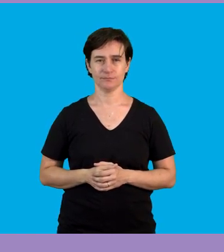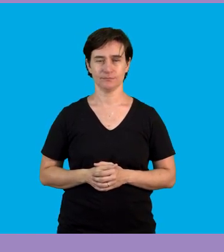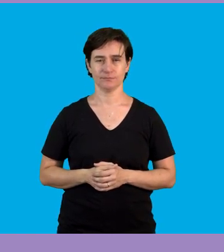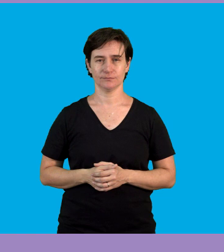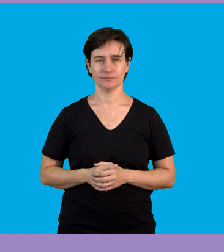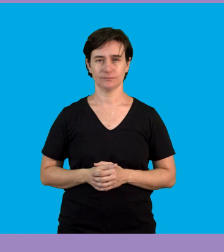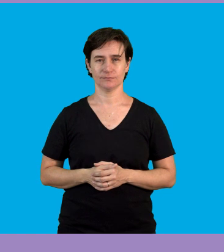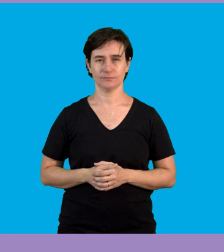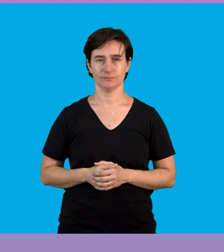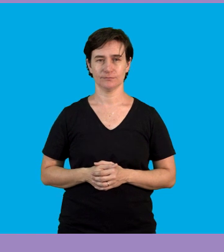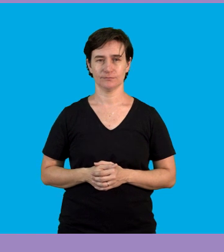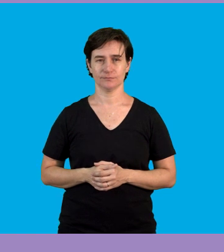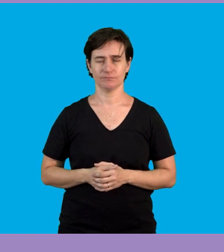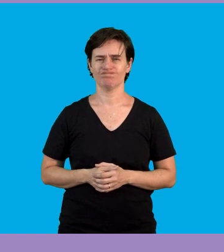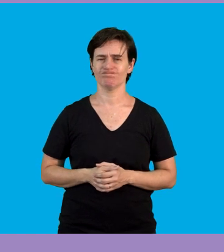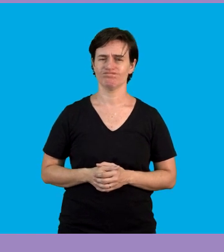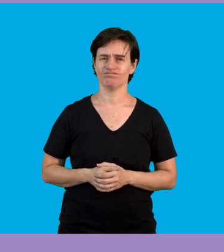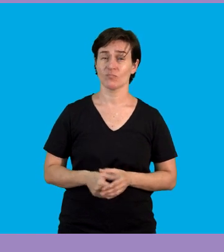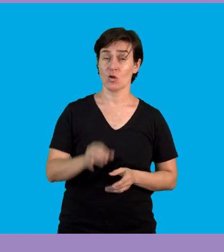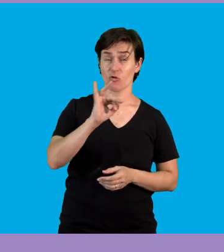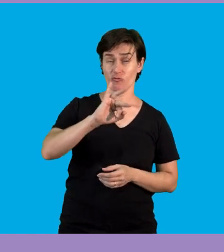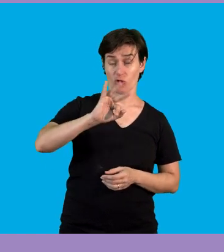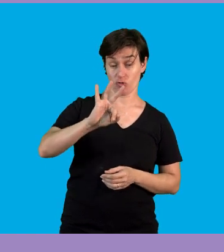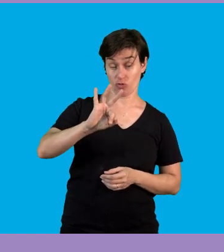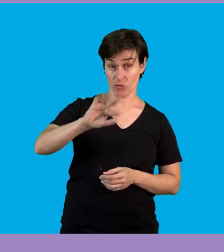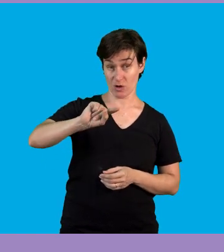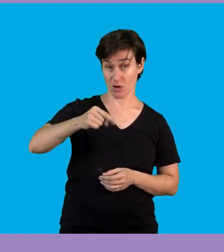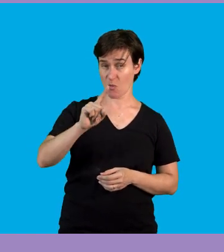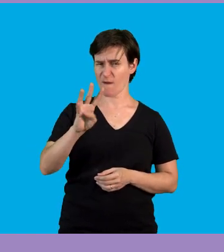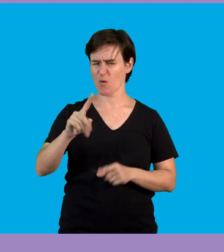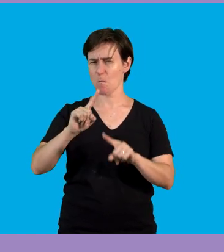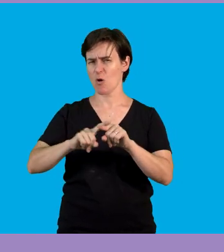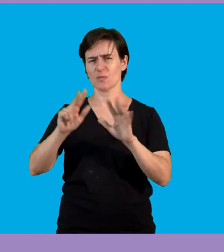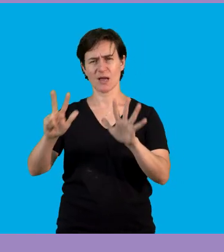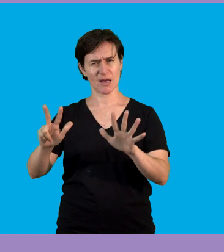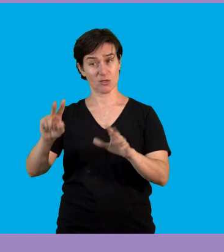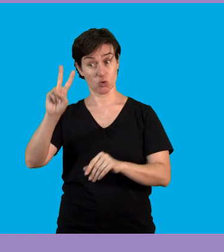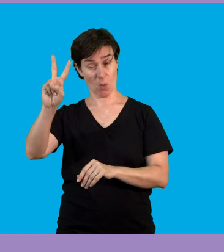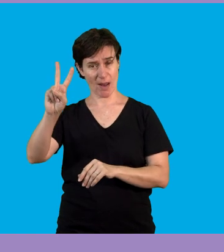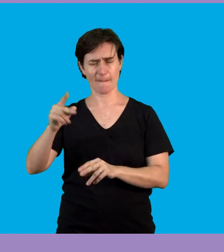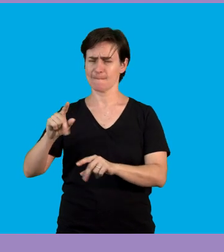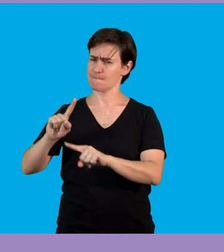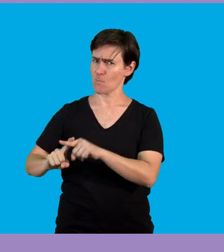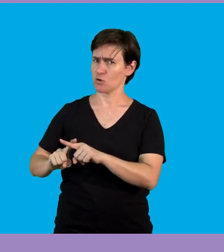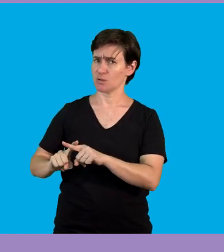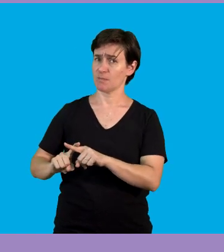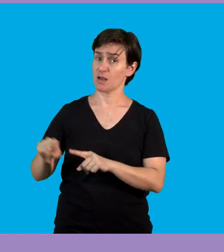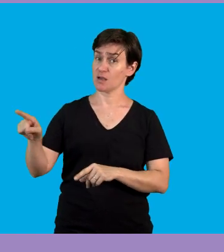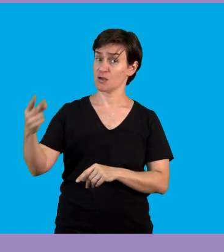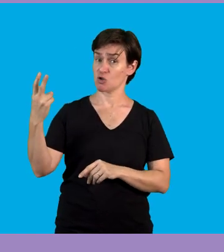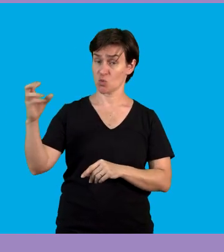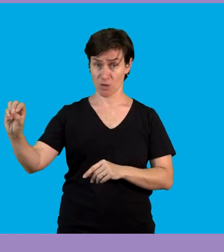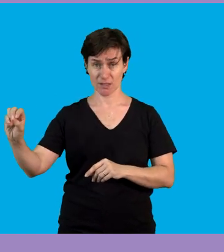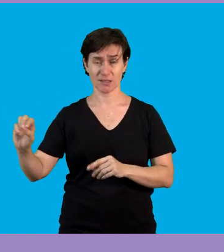So what is 3,14 multiplied by 8 meters squared multiplied by